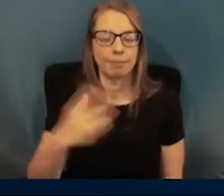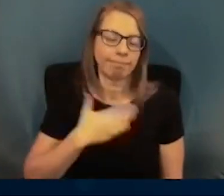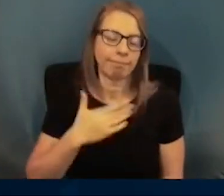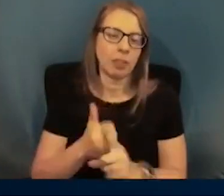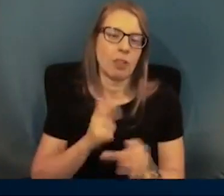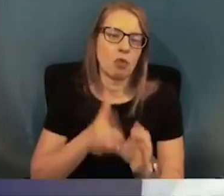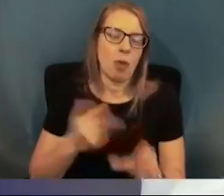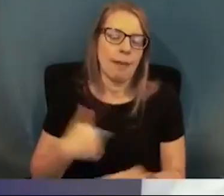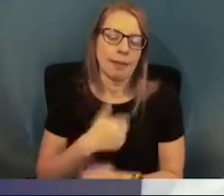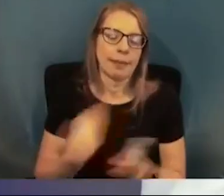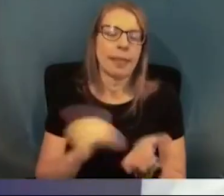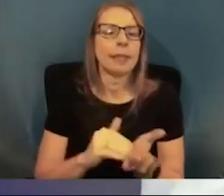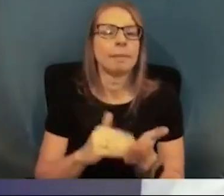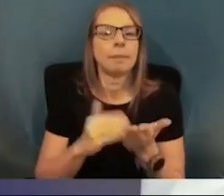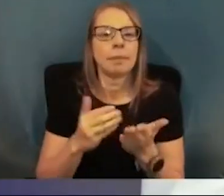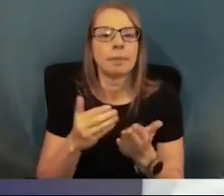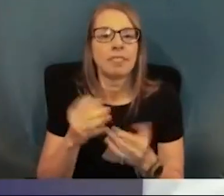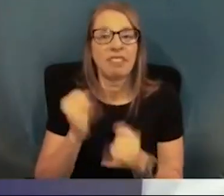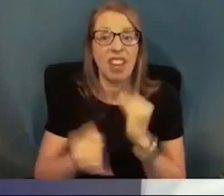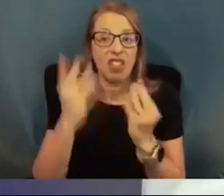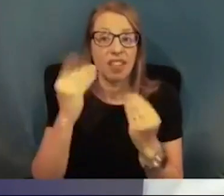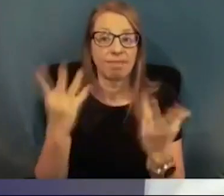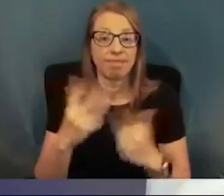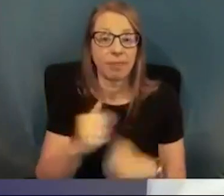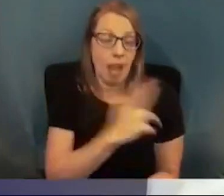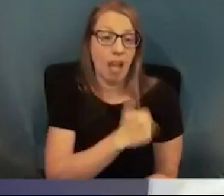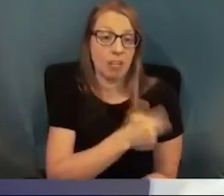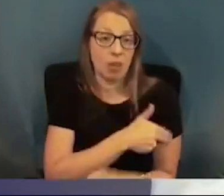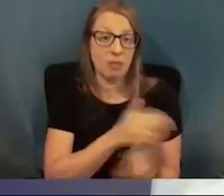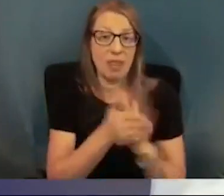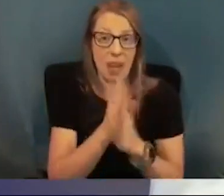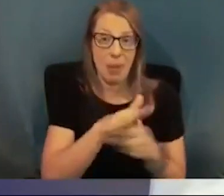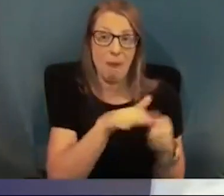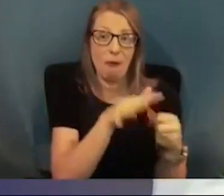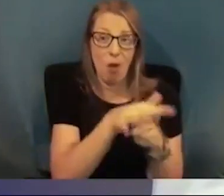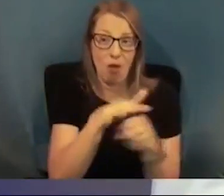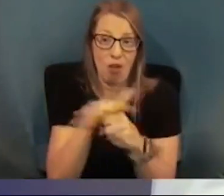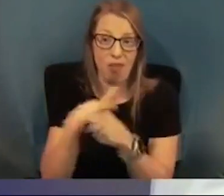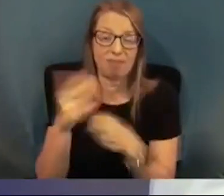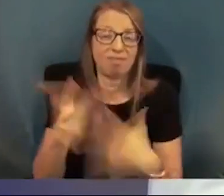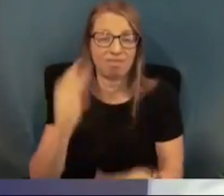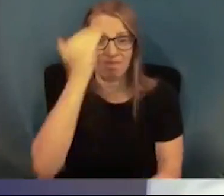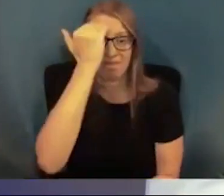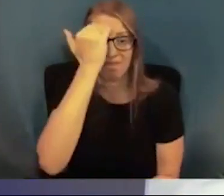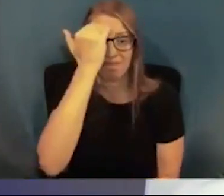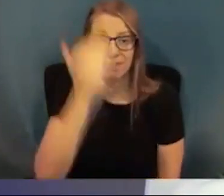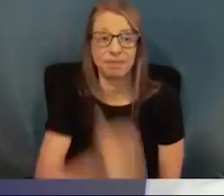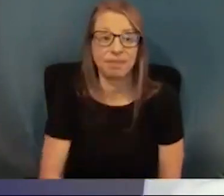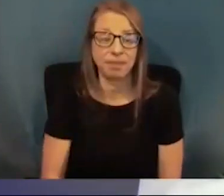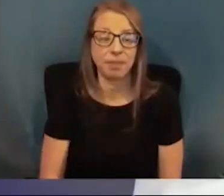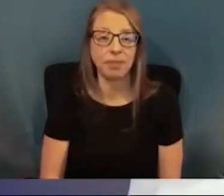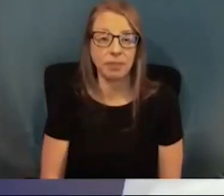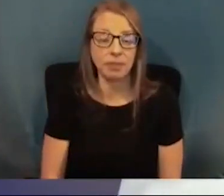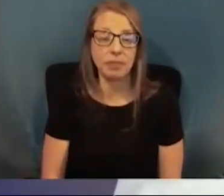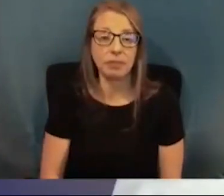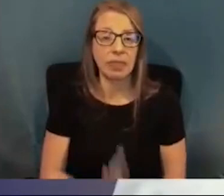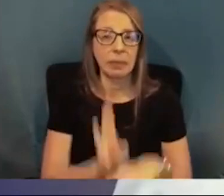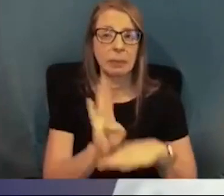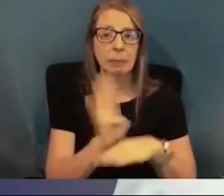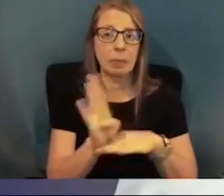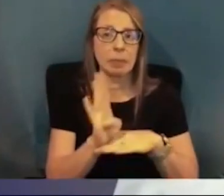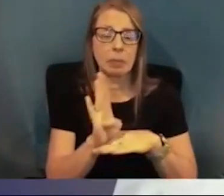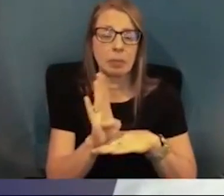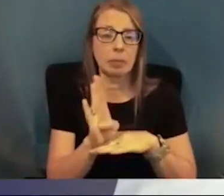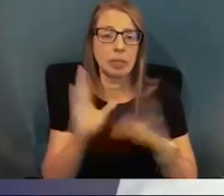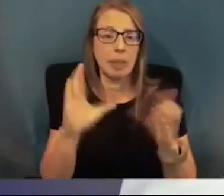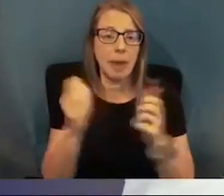know as we head out? Well, the hospitals are filling up. We know that. In some cases, they're busier than they ever have been before.